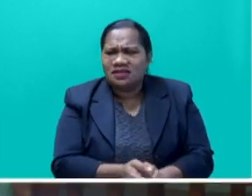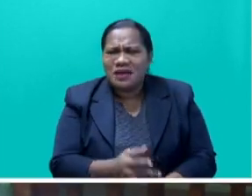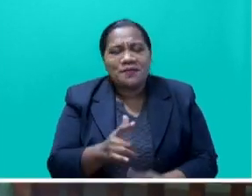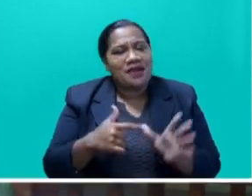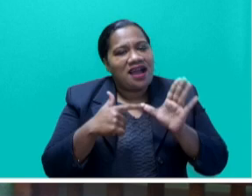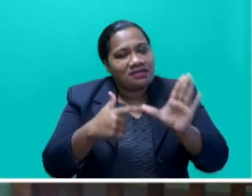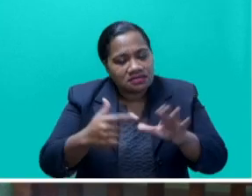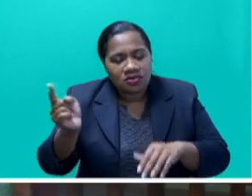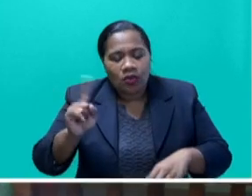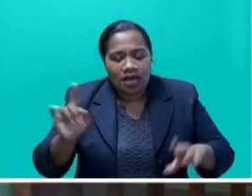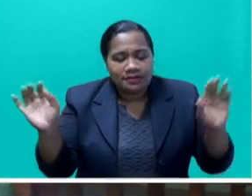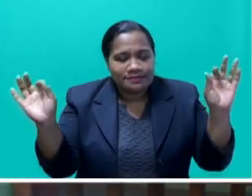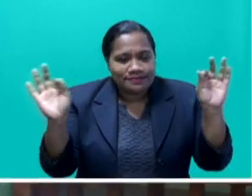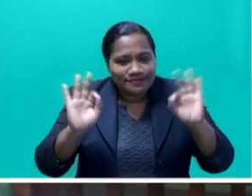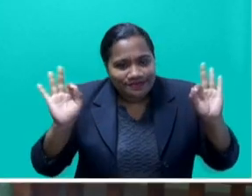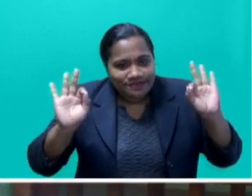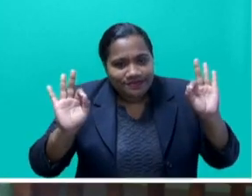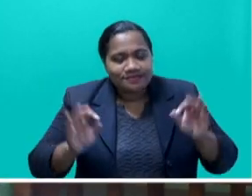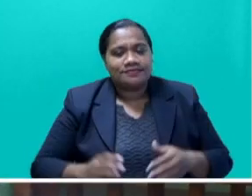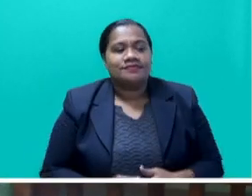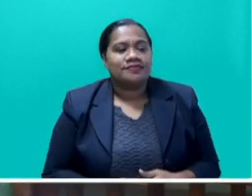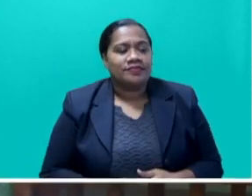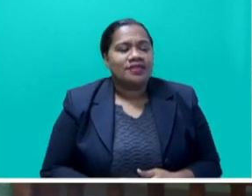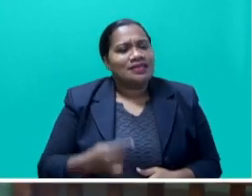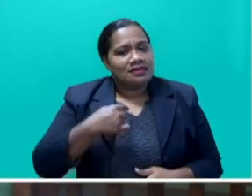with me, Mr. Speaker, sir, a